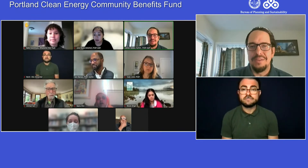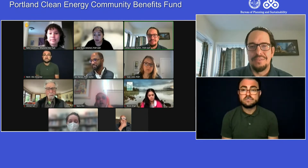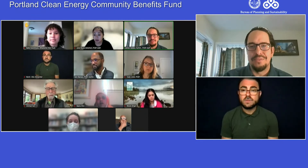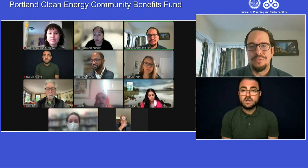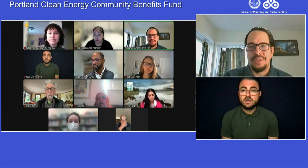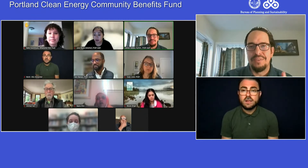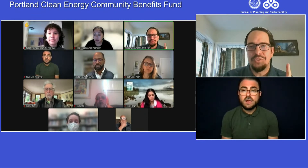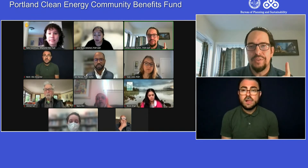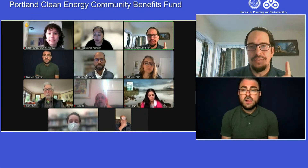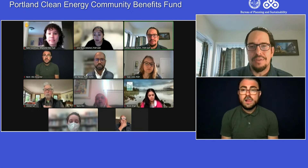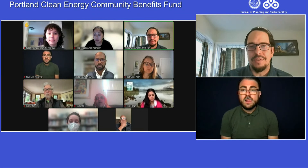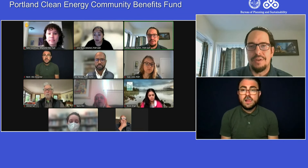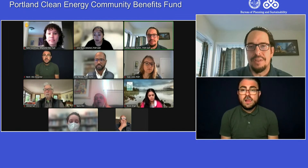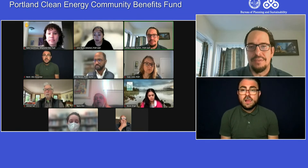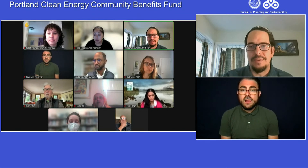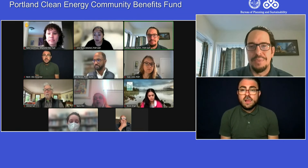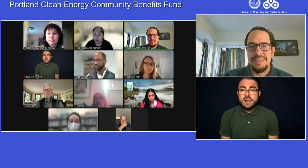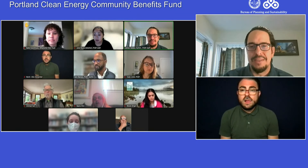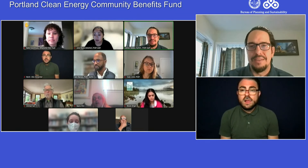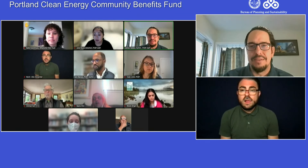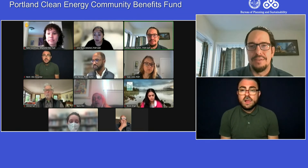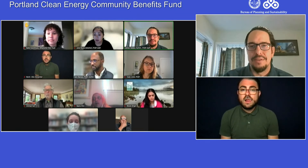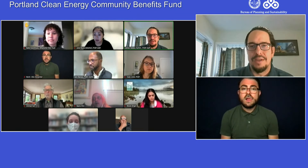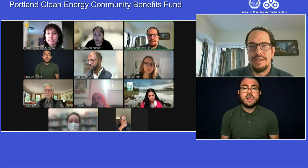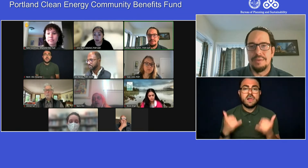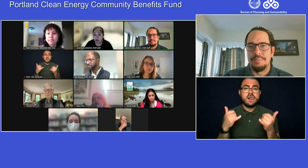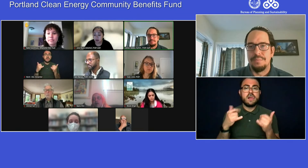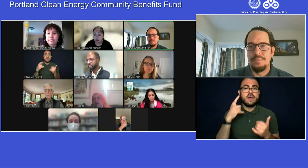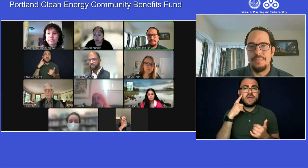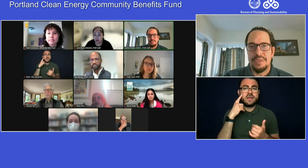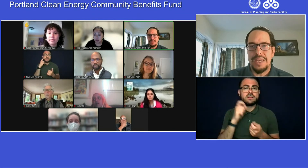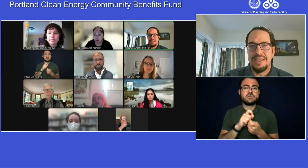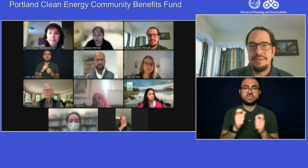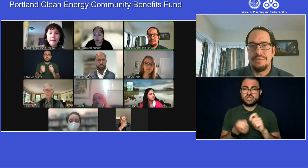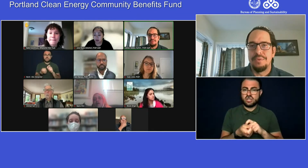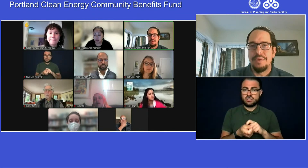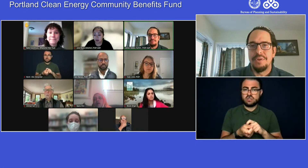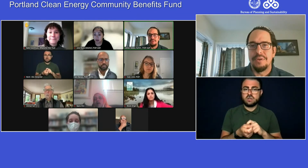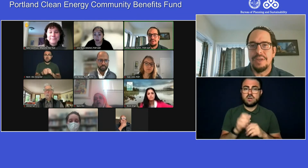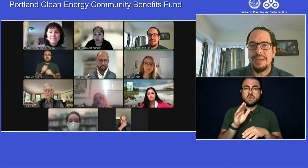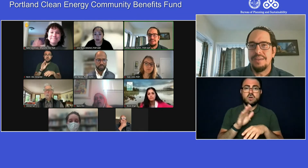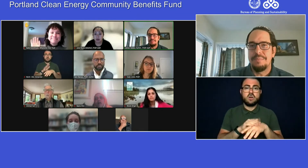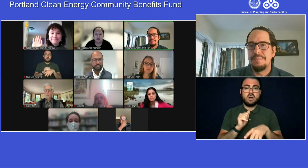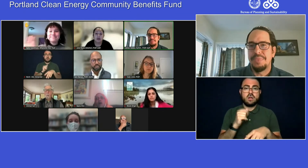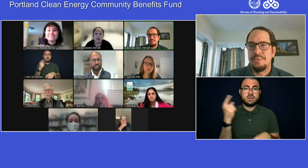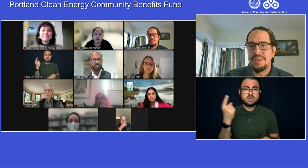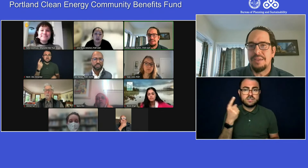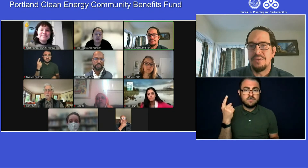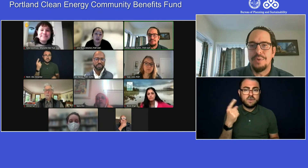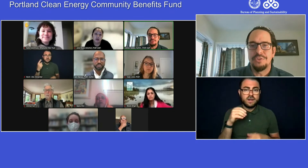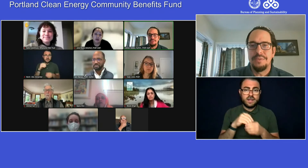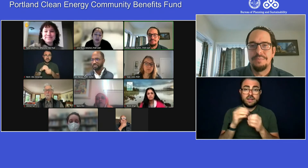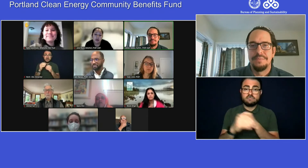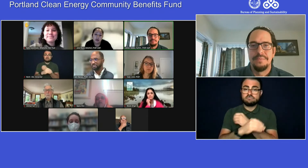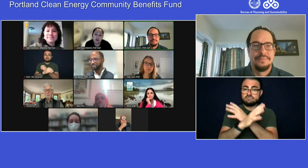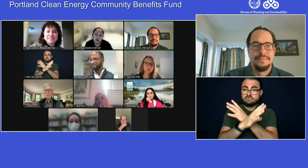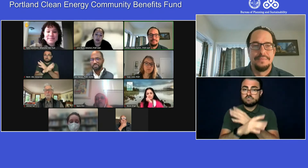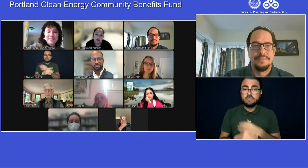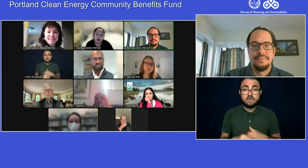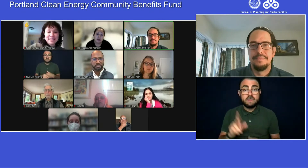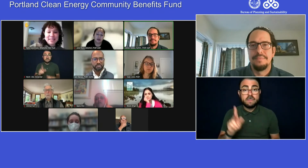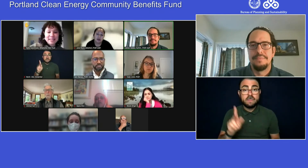I think I'll transition to call on somebody. Katie, you have your hand up. Do you want to ask a question?